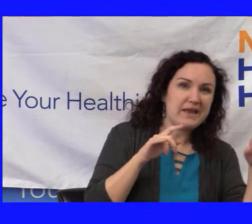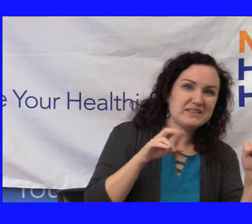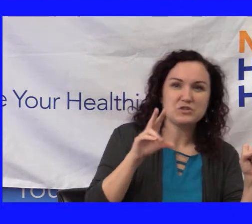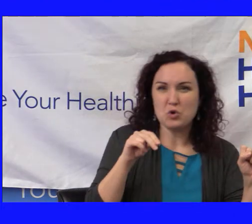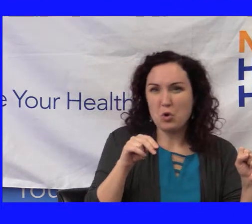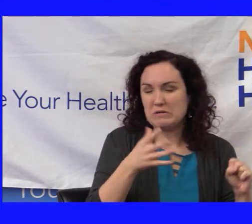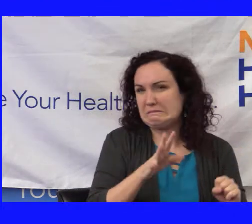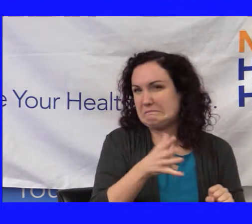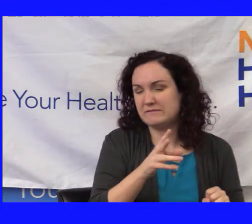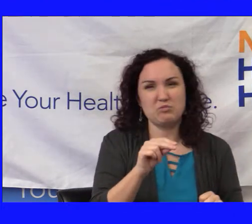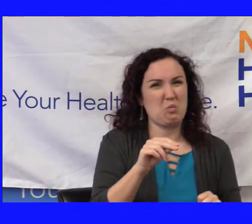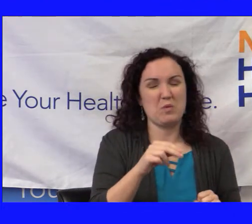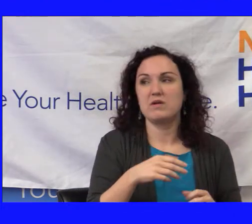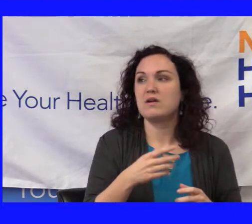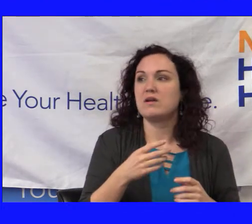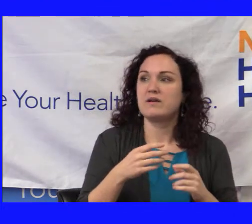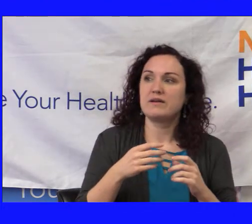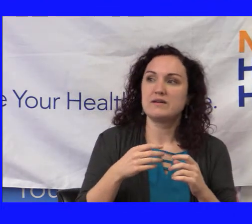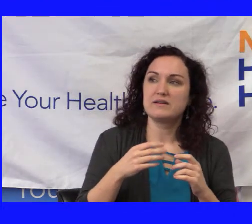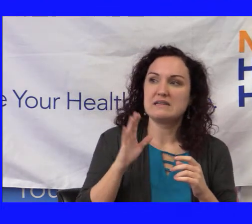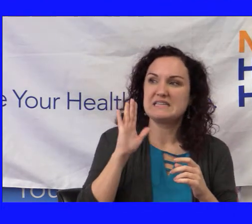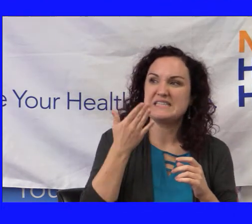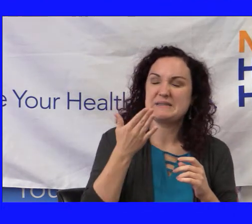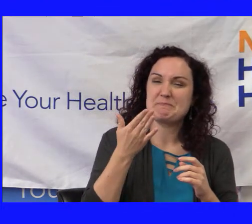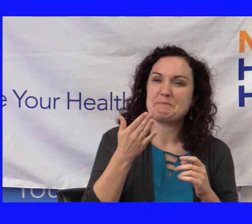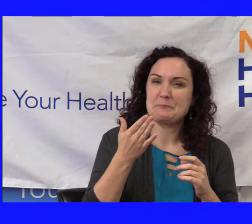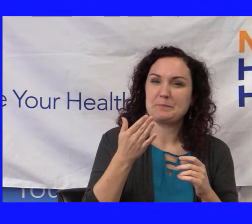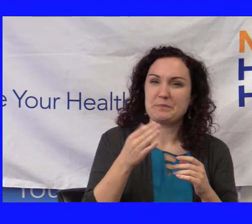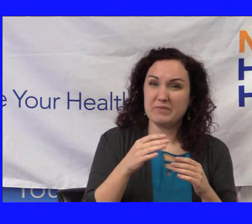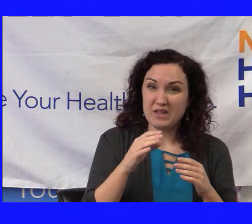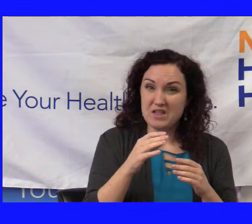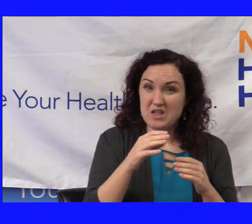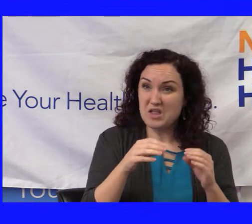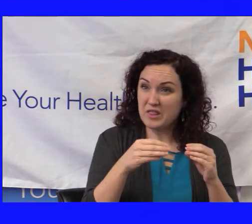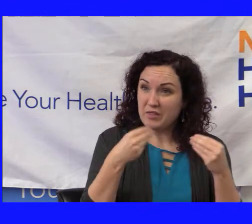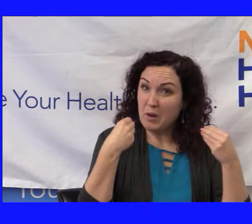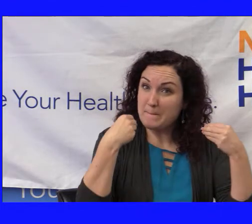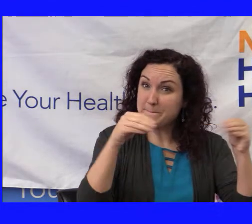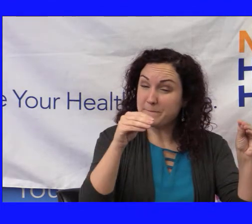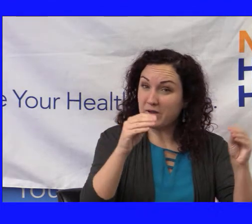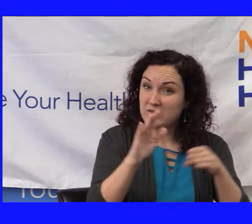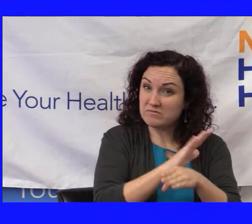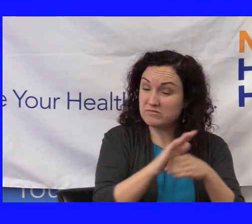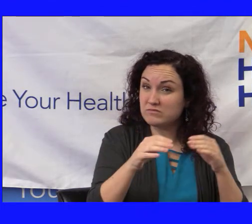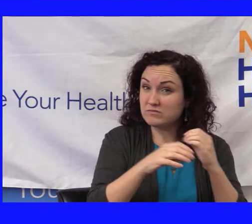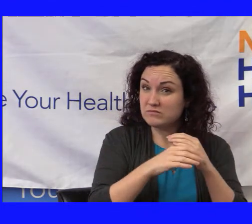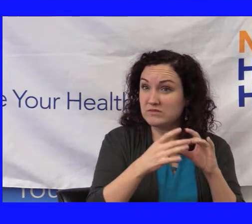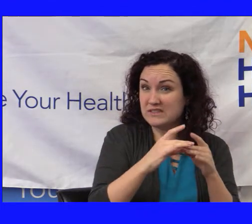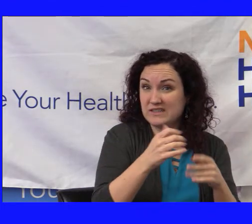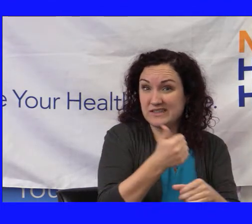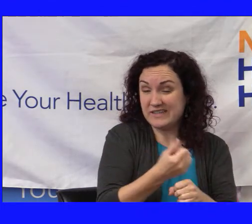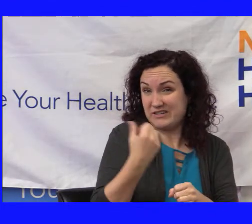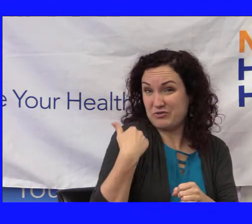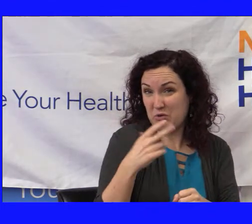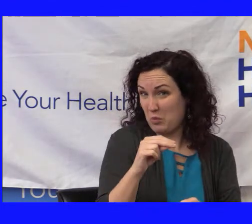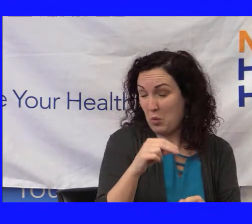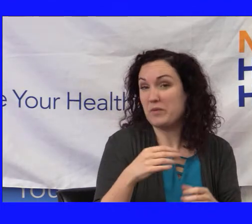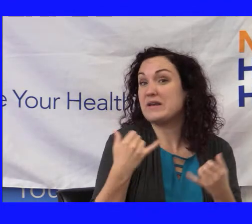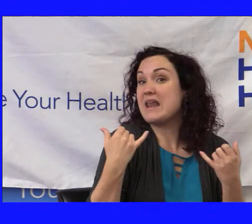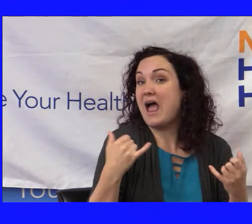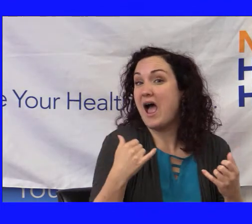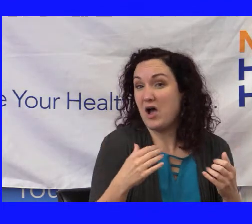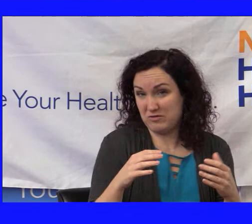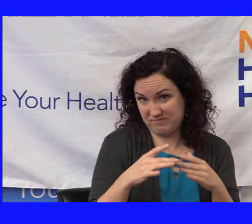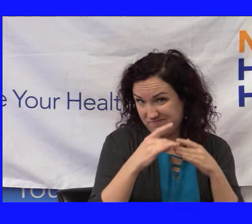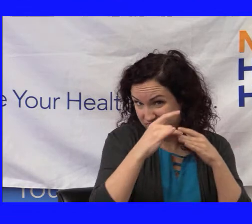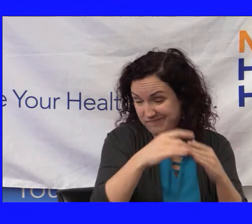that. If you look at the market leaders now, they not necessarily were the market leaders 10 years ago. So in retrospect to what